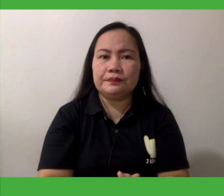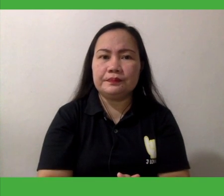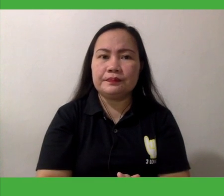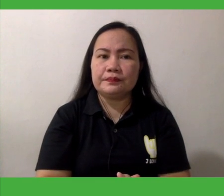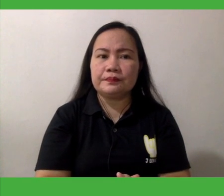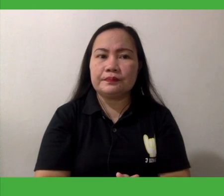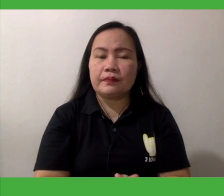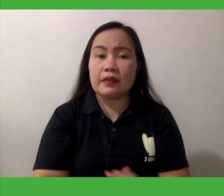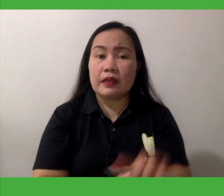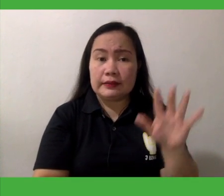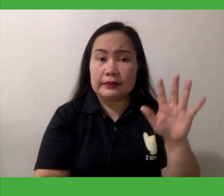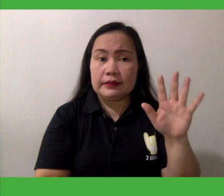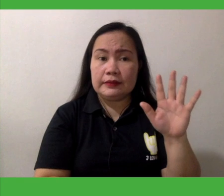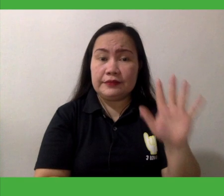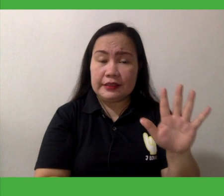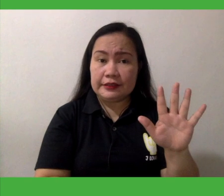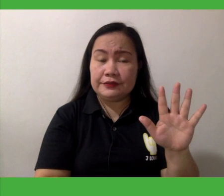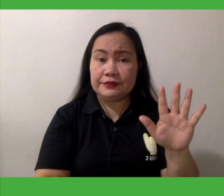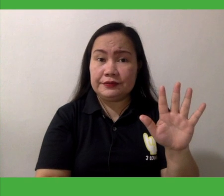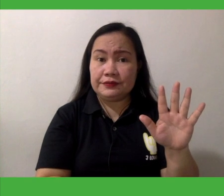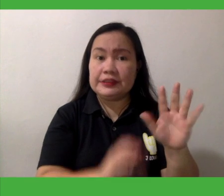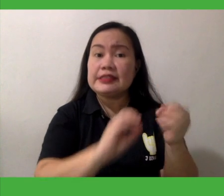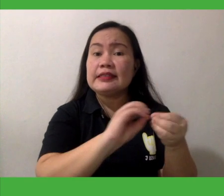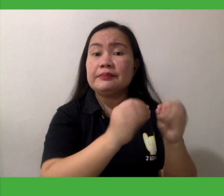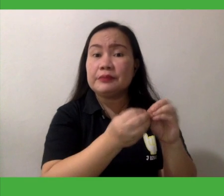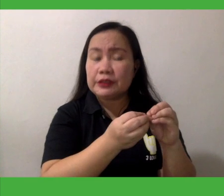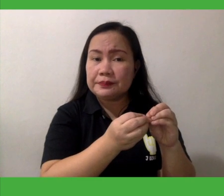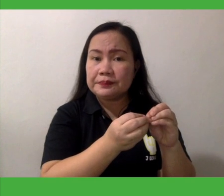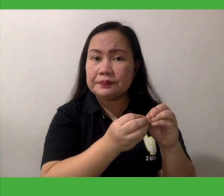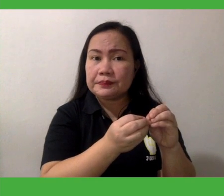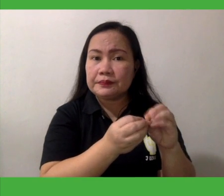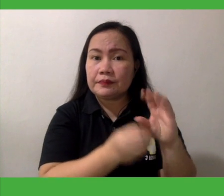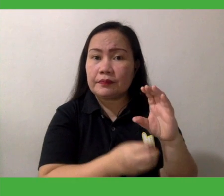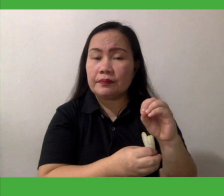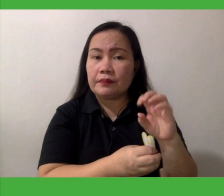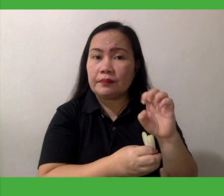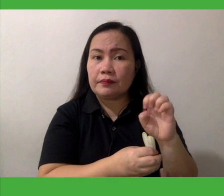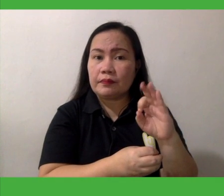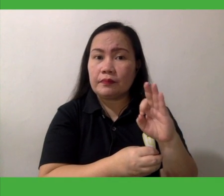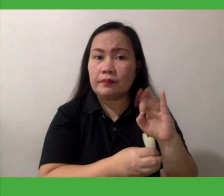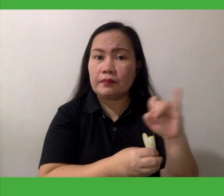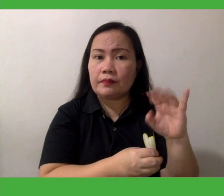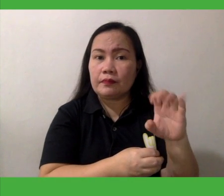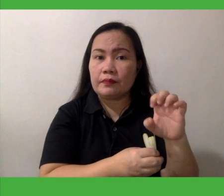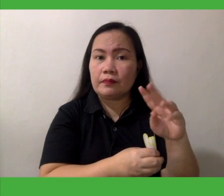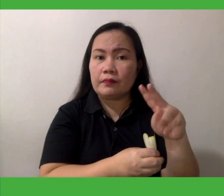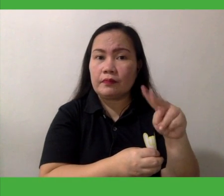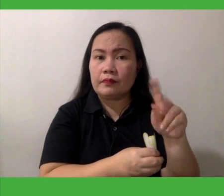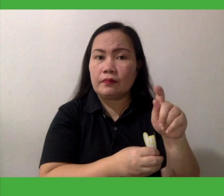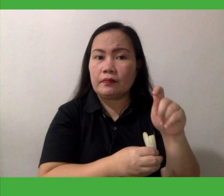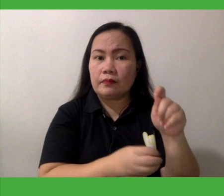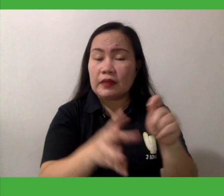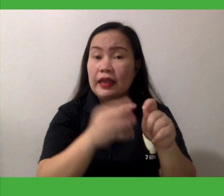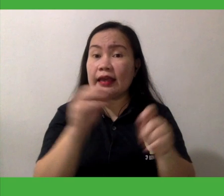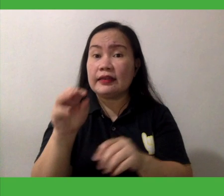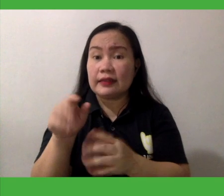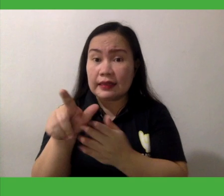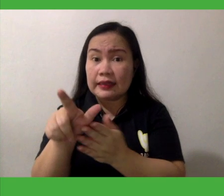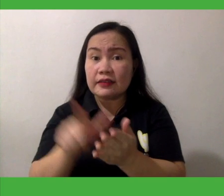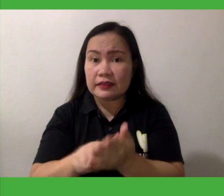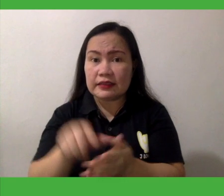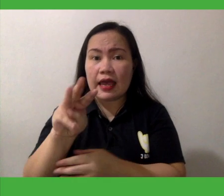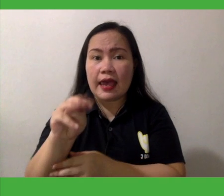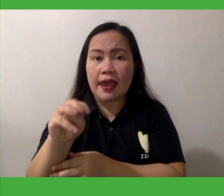and variable. Okay? So, 5, this is the numerical coefficient. And then, ang literal coefficient natin